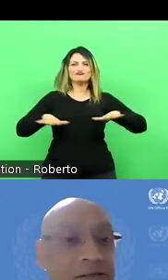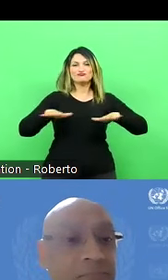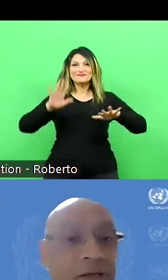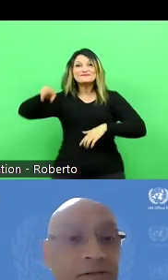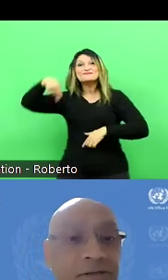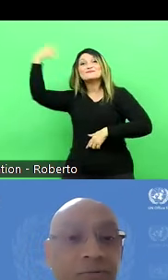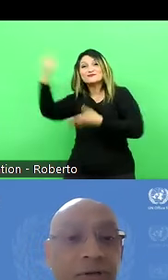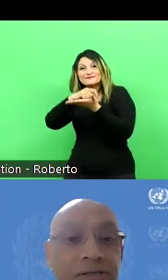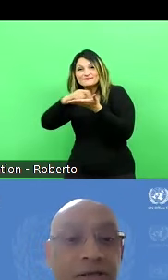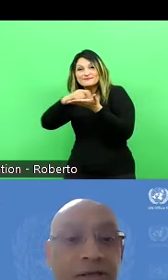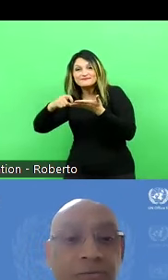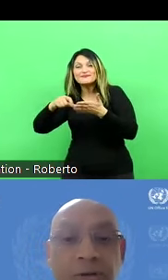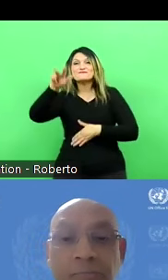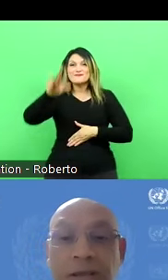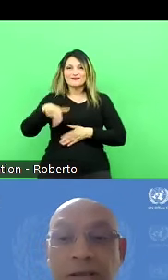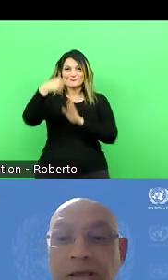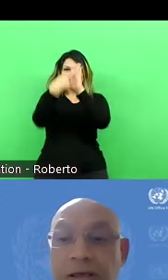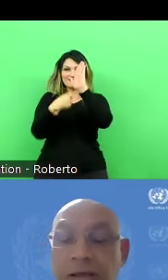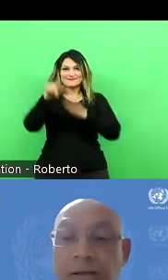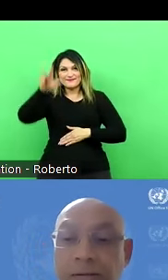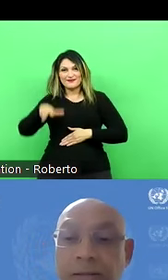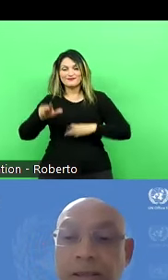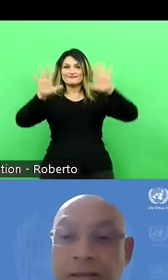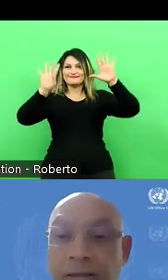are the speakers you can see who will be